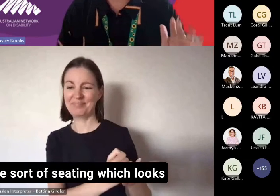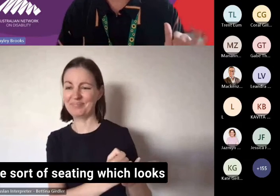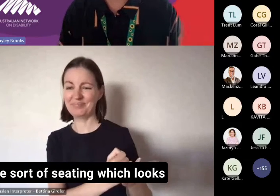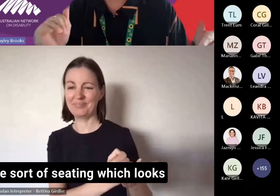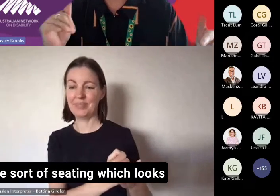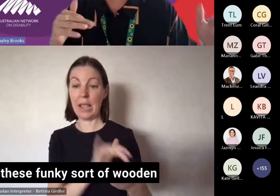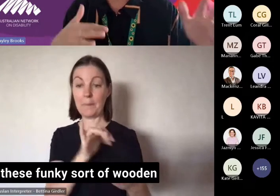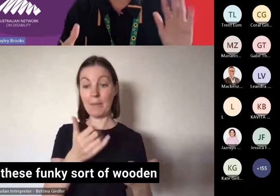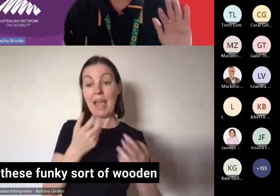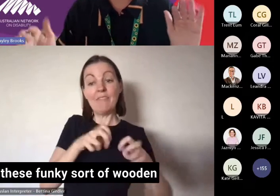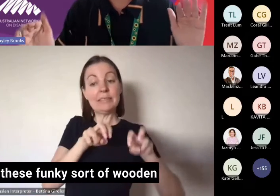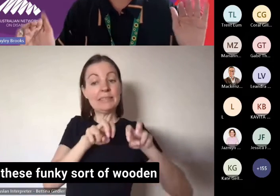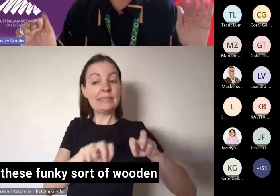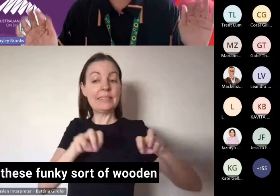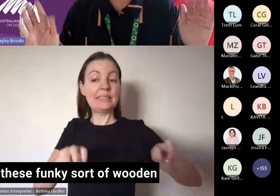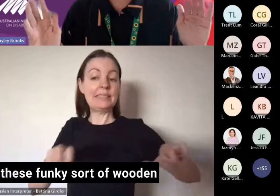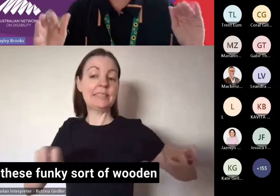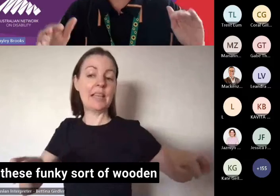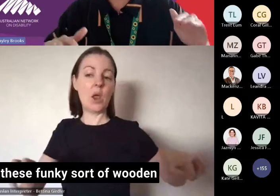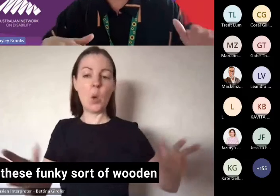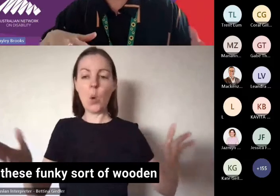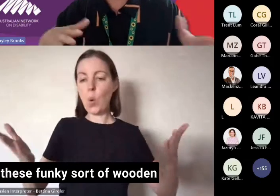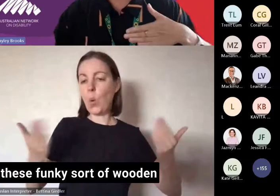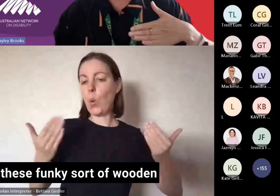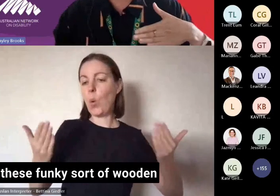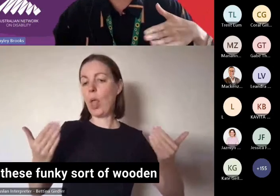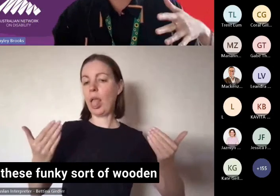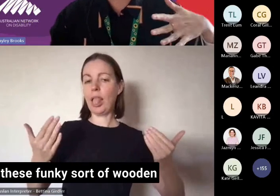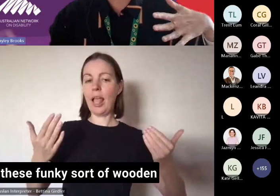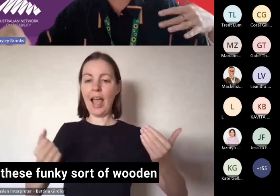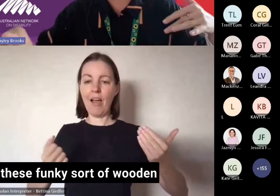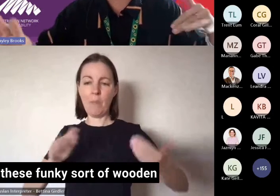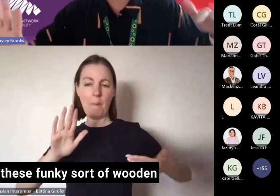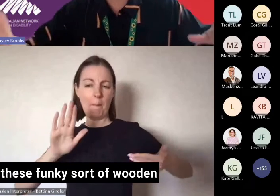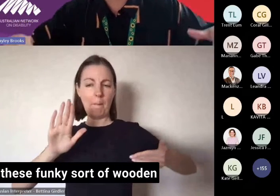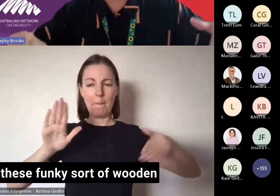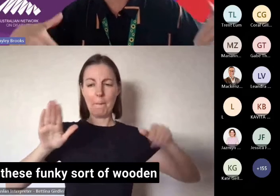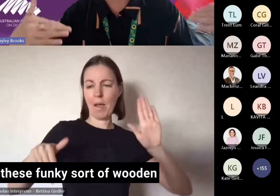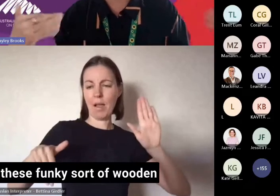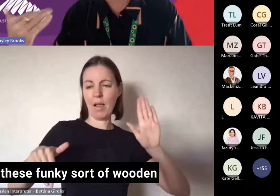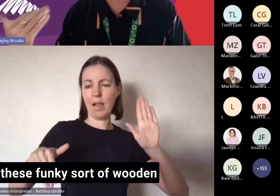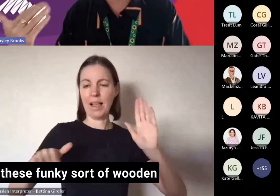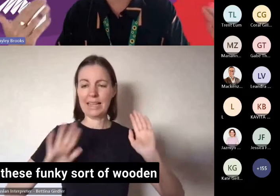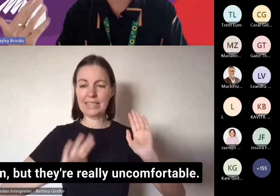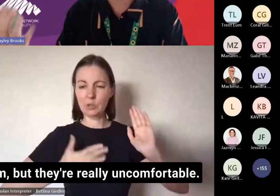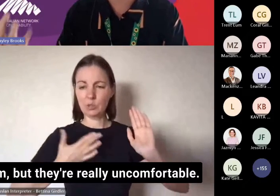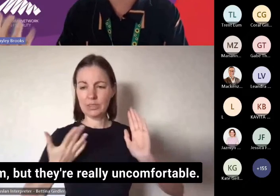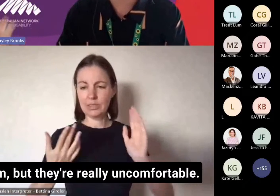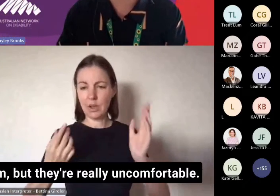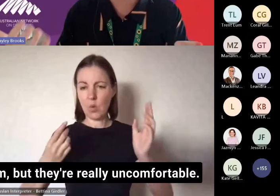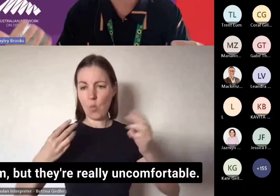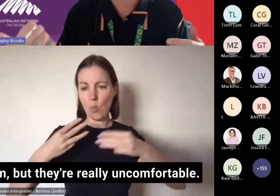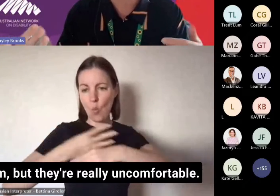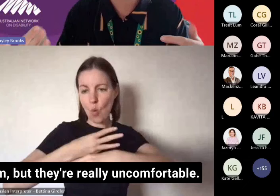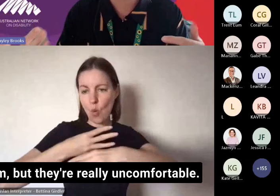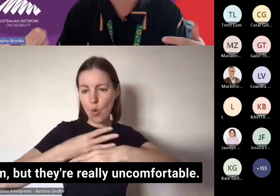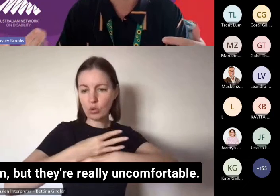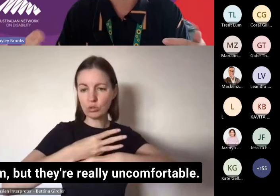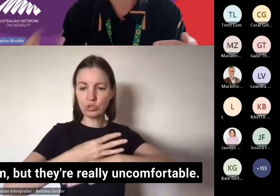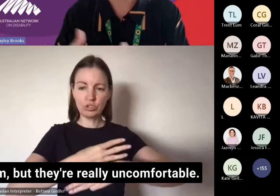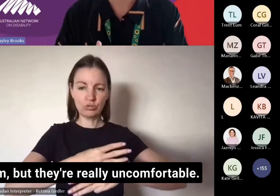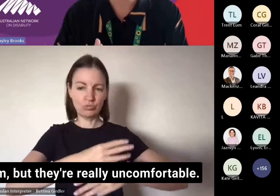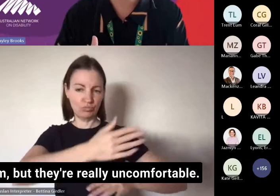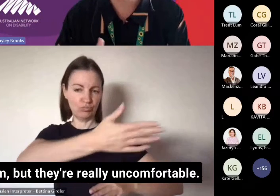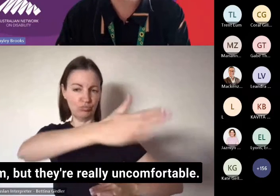seating which looks really cool. It's got these funky sort of wooden facades, etc., on